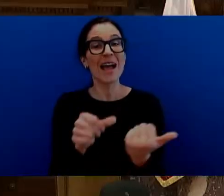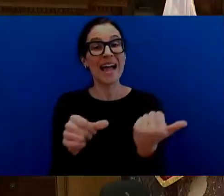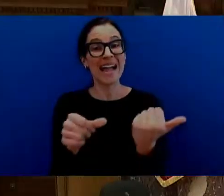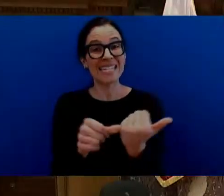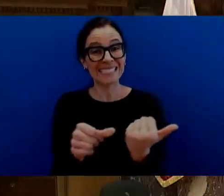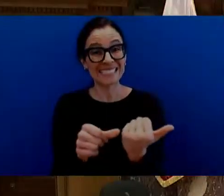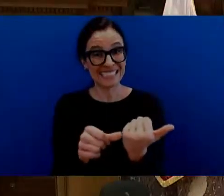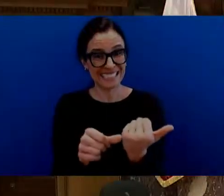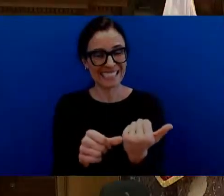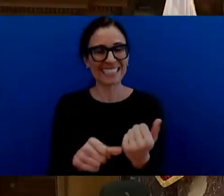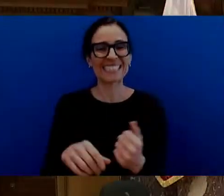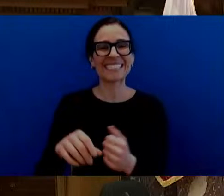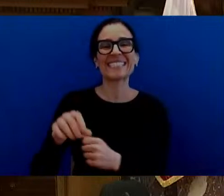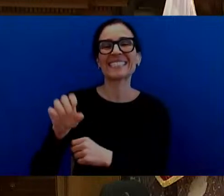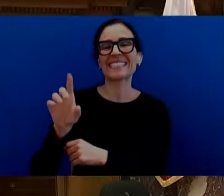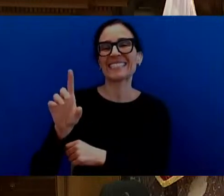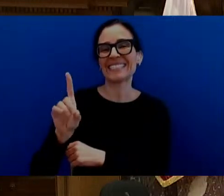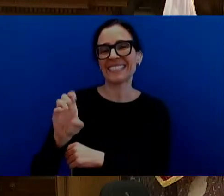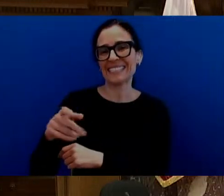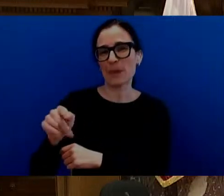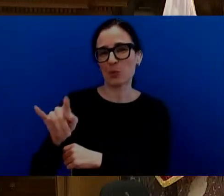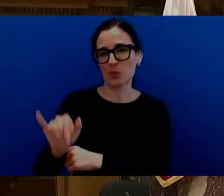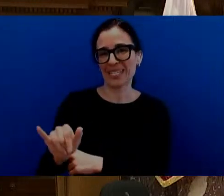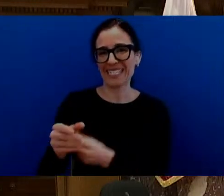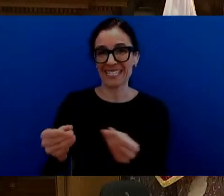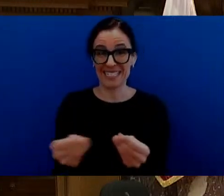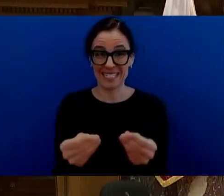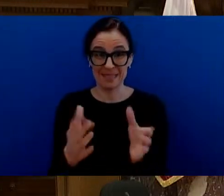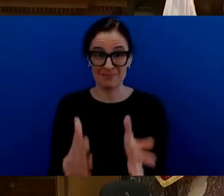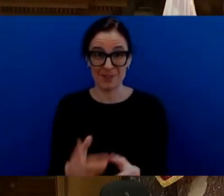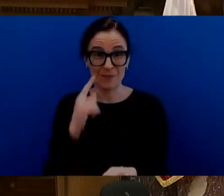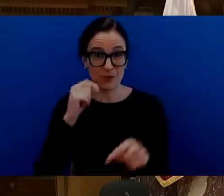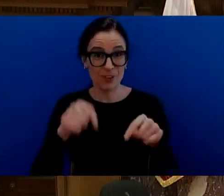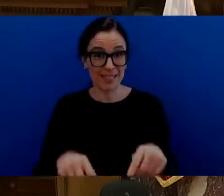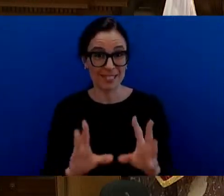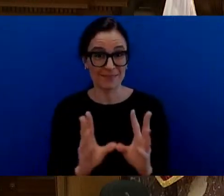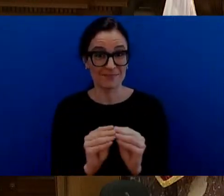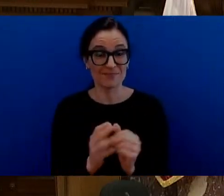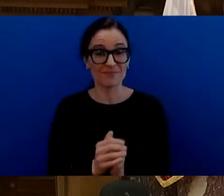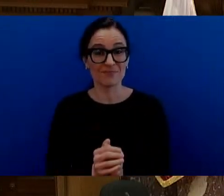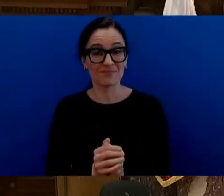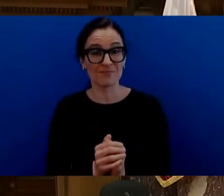in favor say aye. Aye. Opposed? Motion carried.